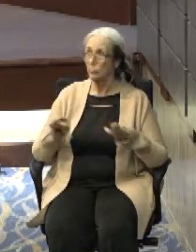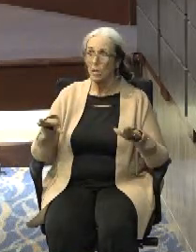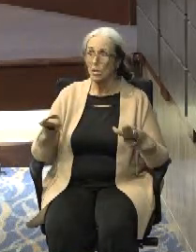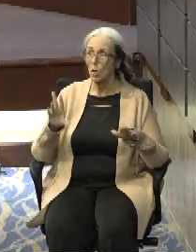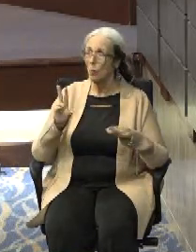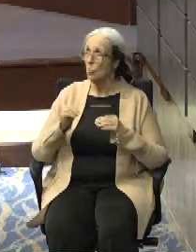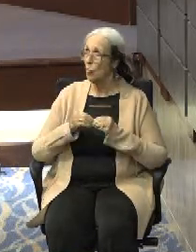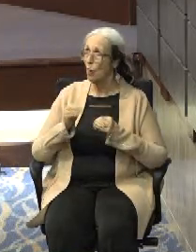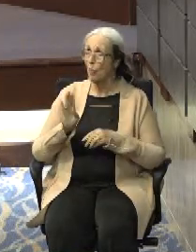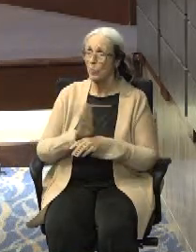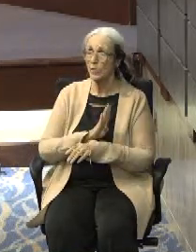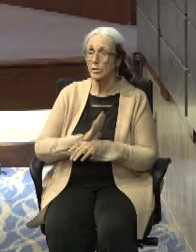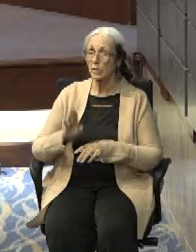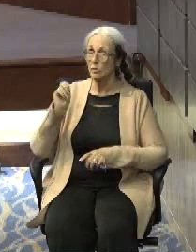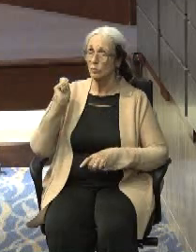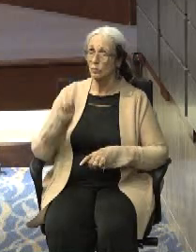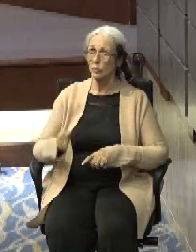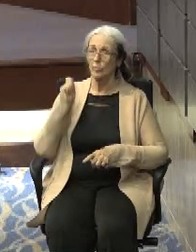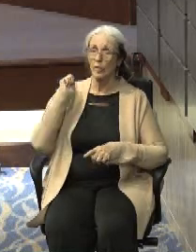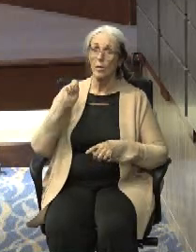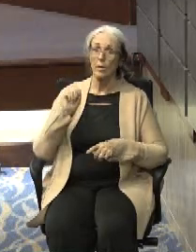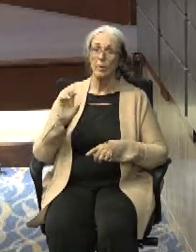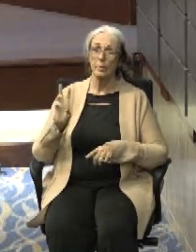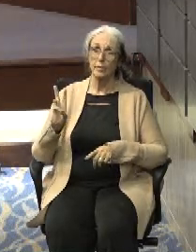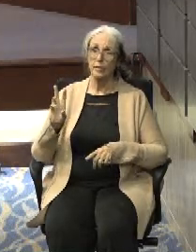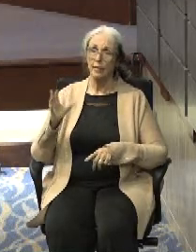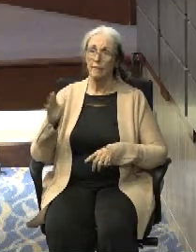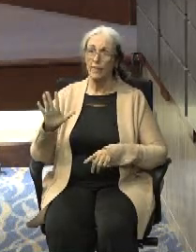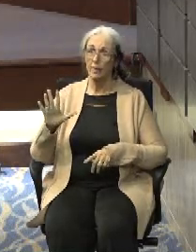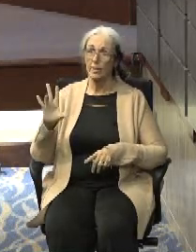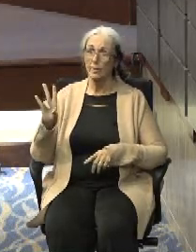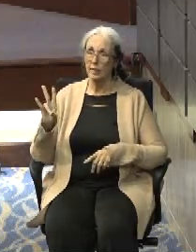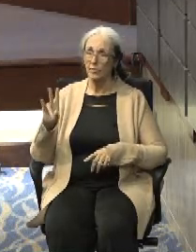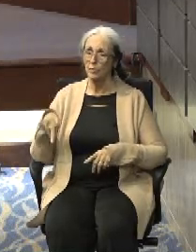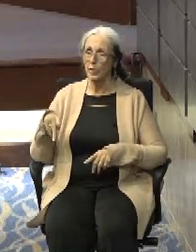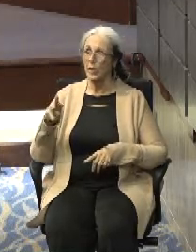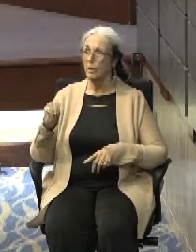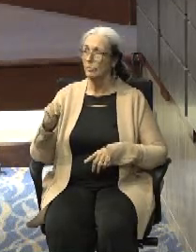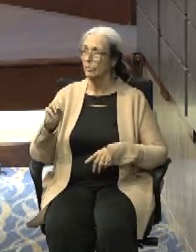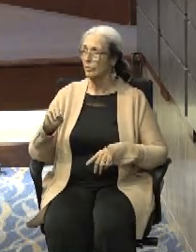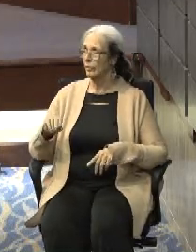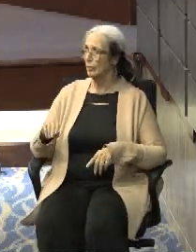being no further business, this meeting is adjourned at 6:57 p.m. Thanks, everybody.